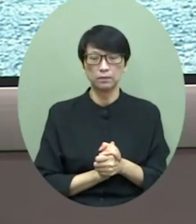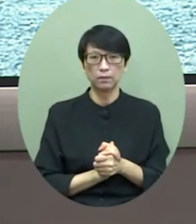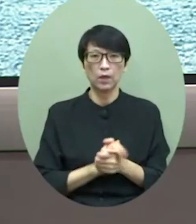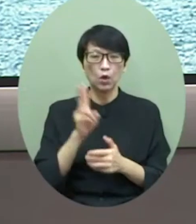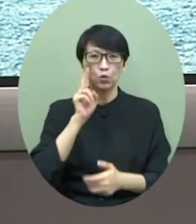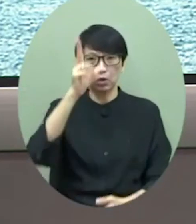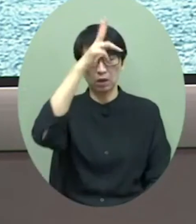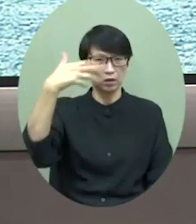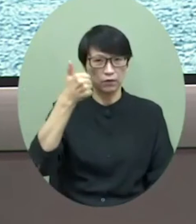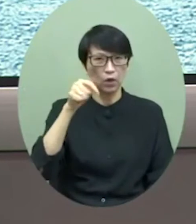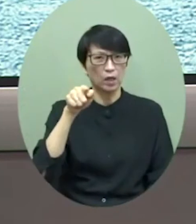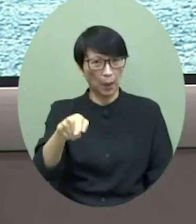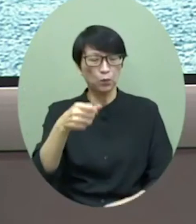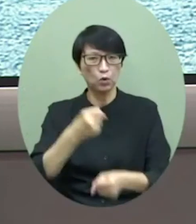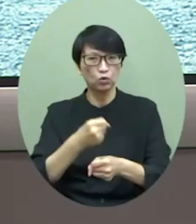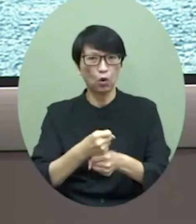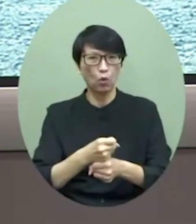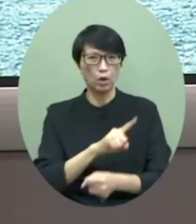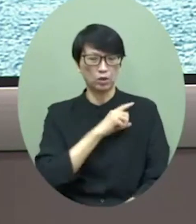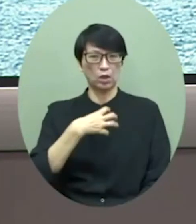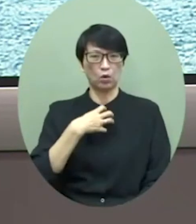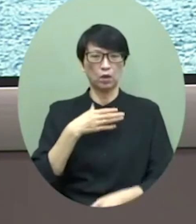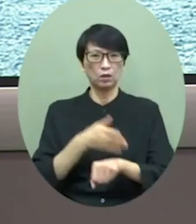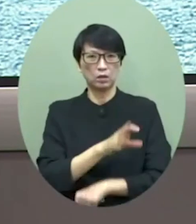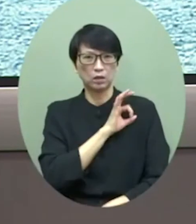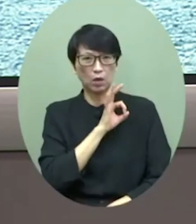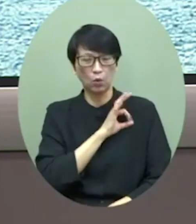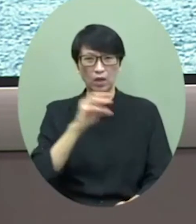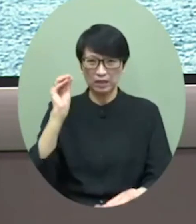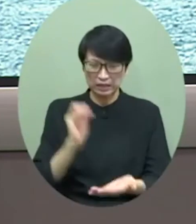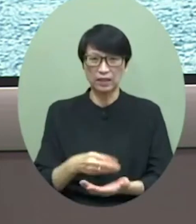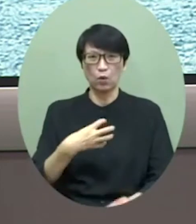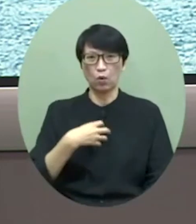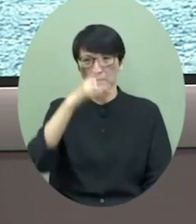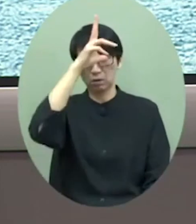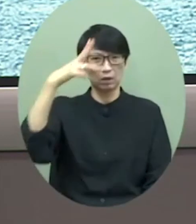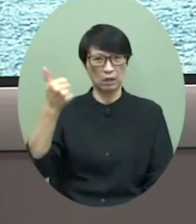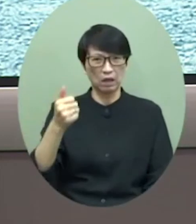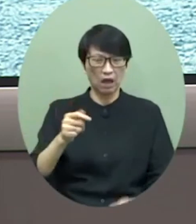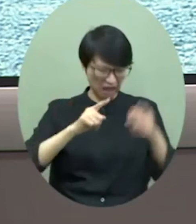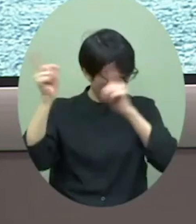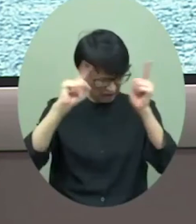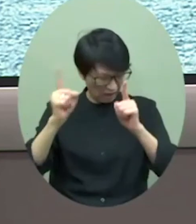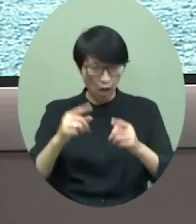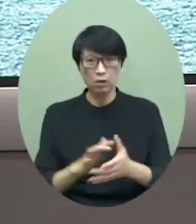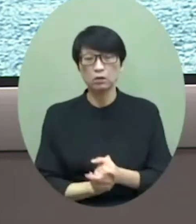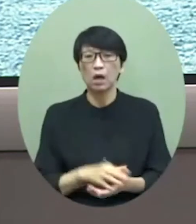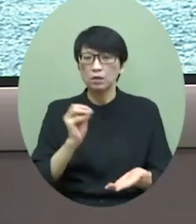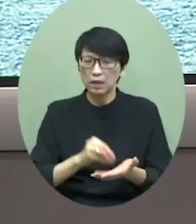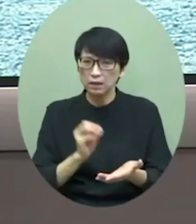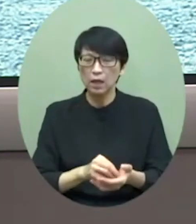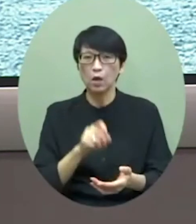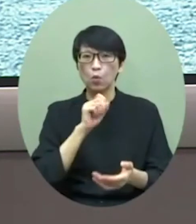then extending it, the direction by 14 days at a time. But if the chief executive does so, people definitely